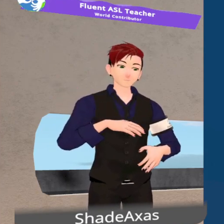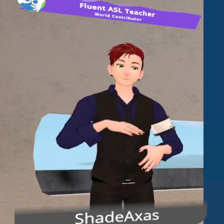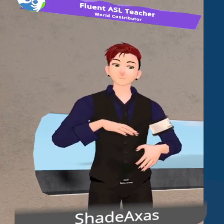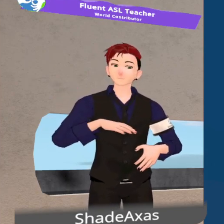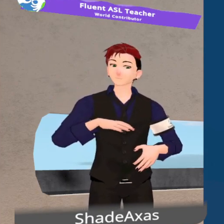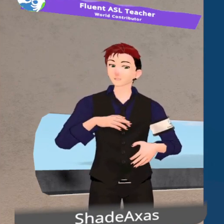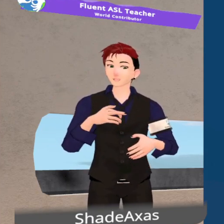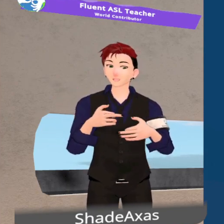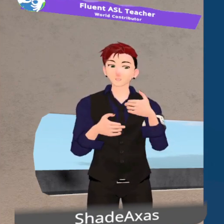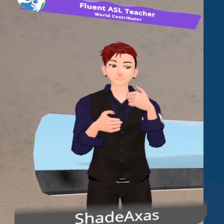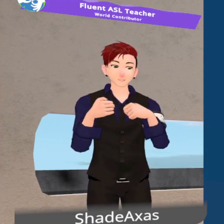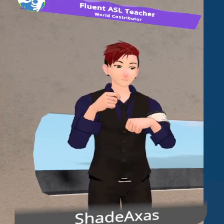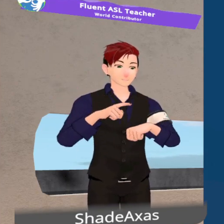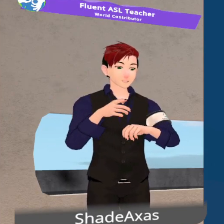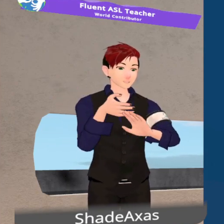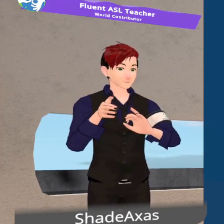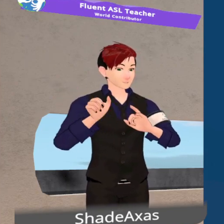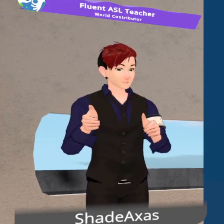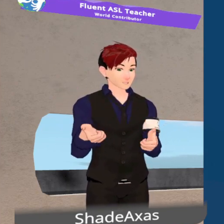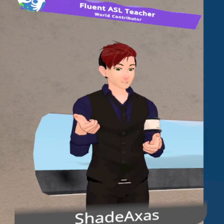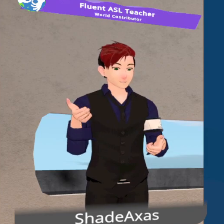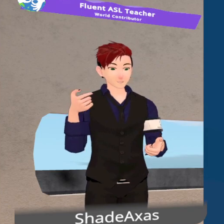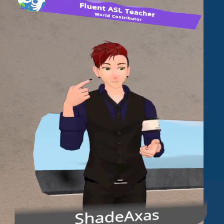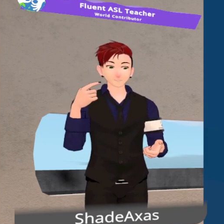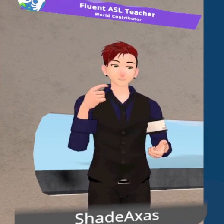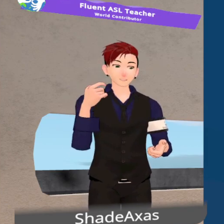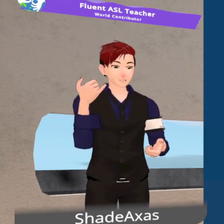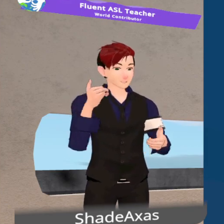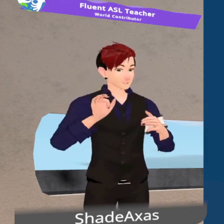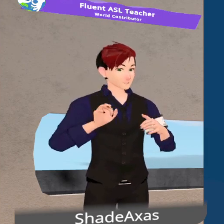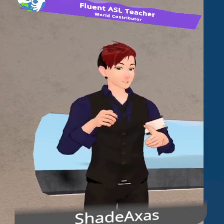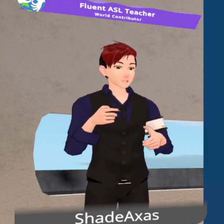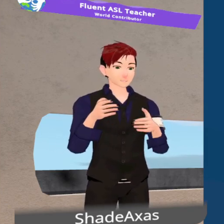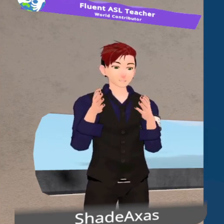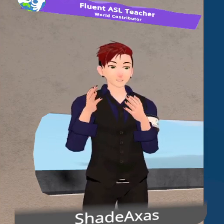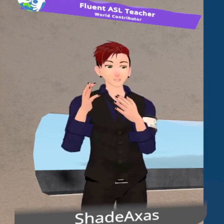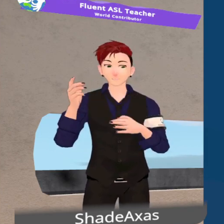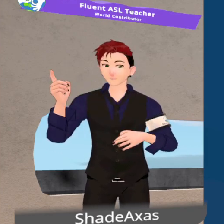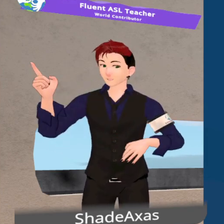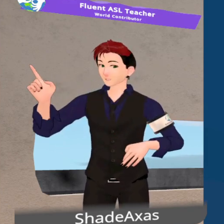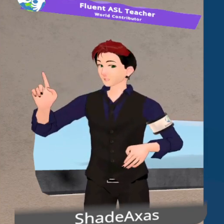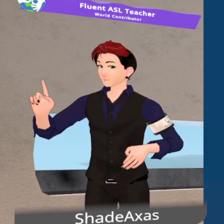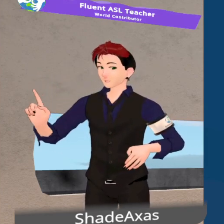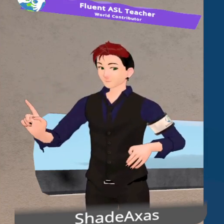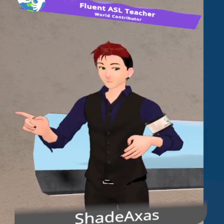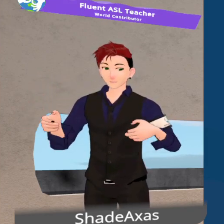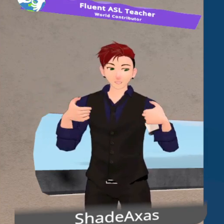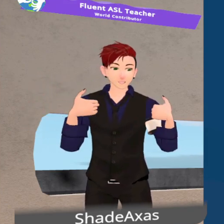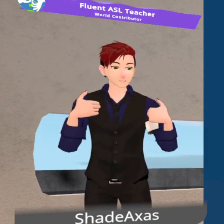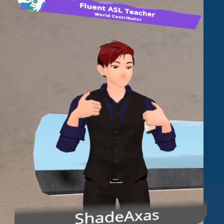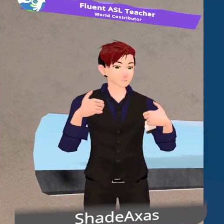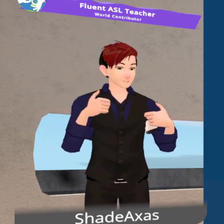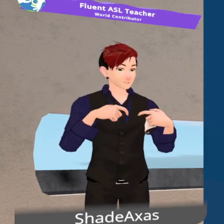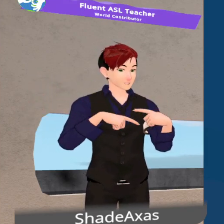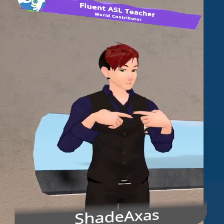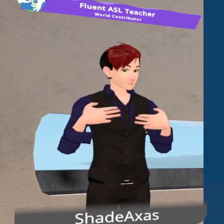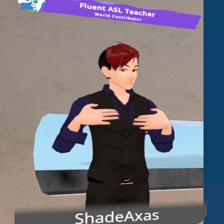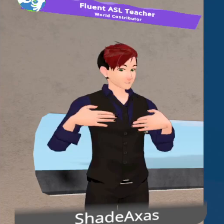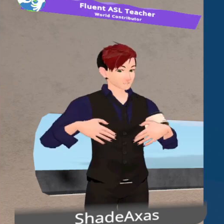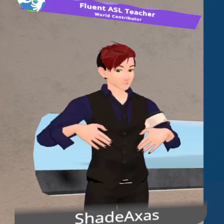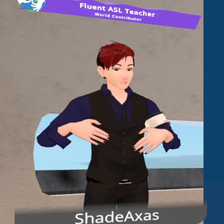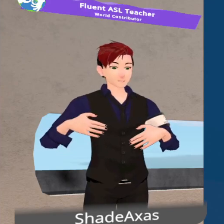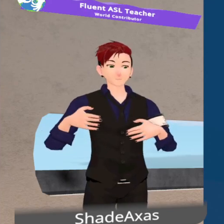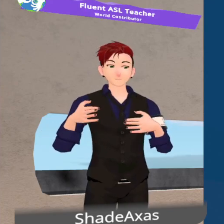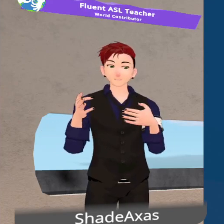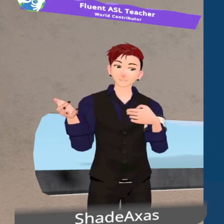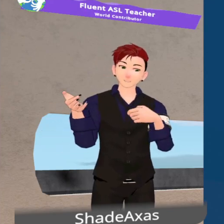quality. Also, most times before classes, for like Jenny's class, she'll ask somebody to come up who has one of these signing